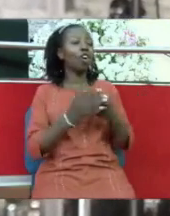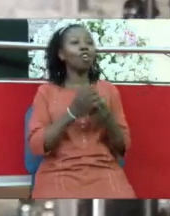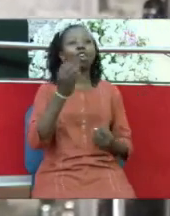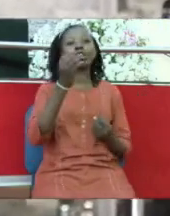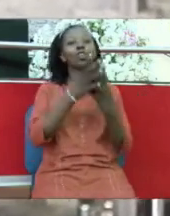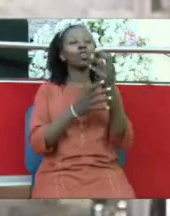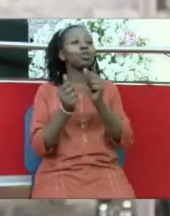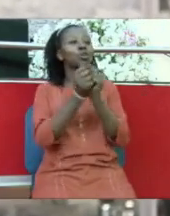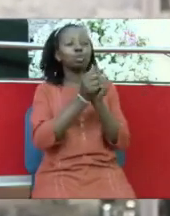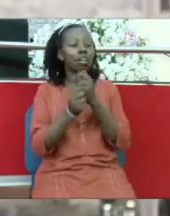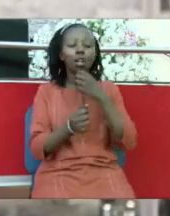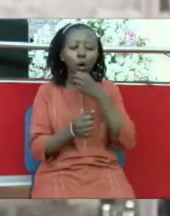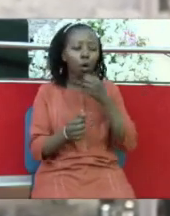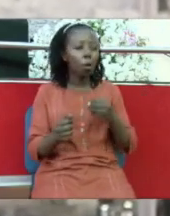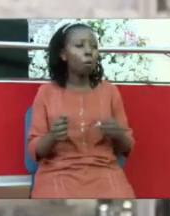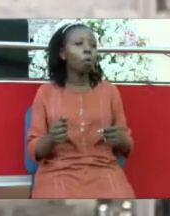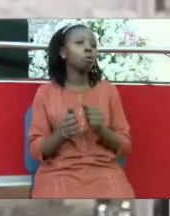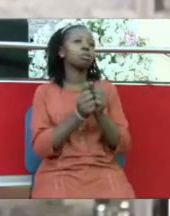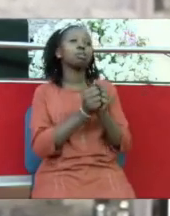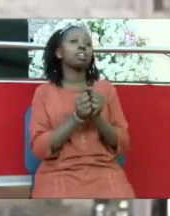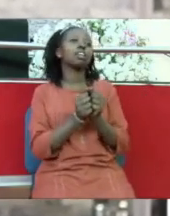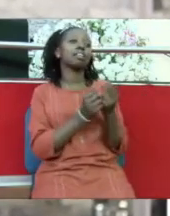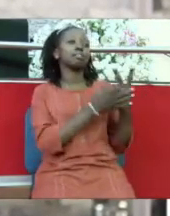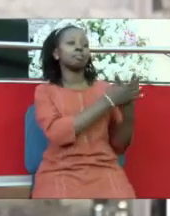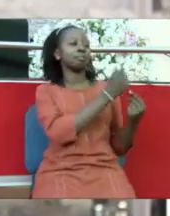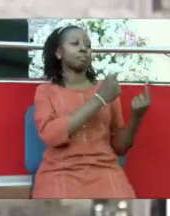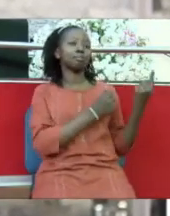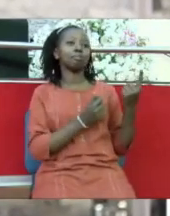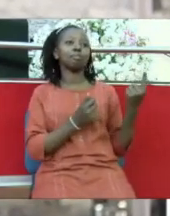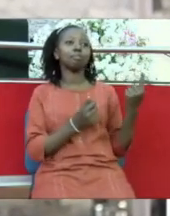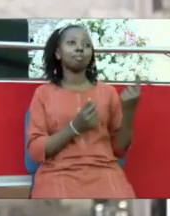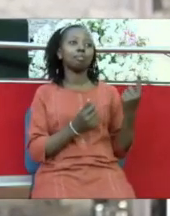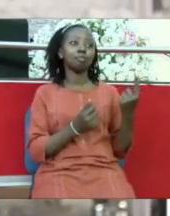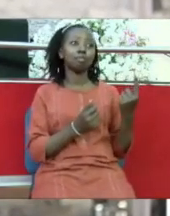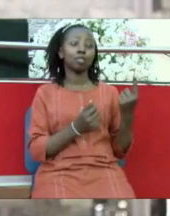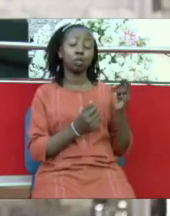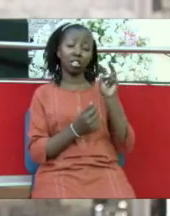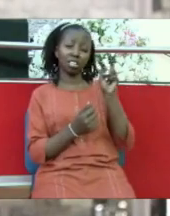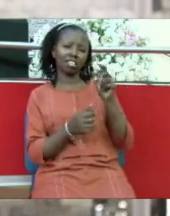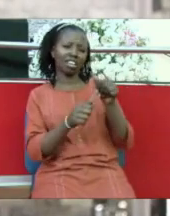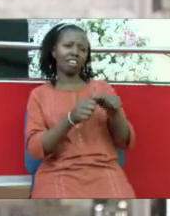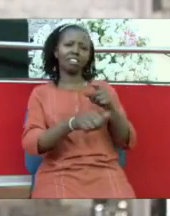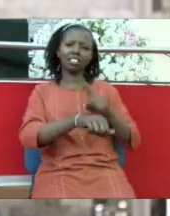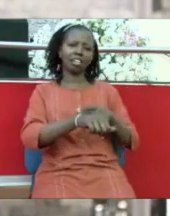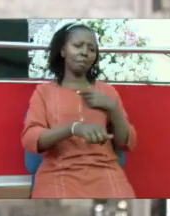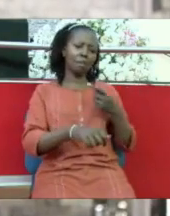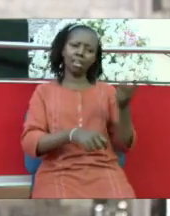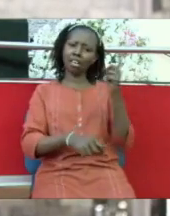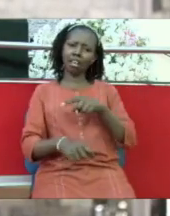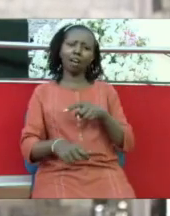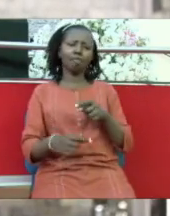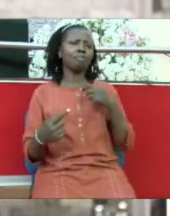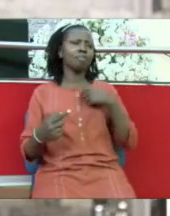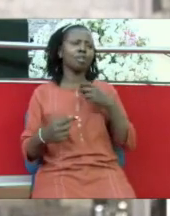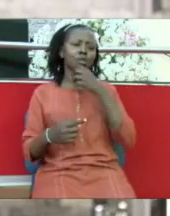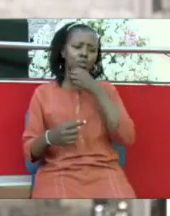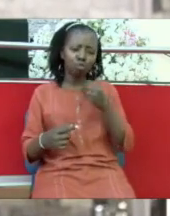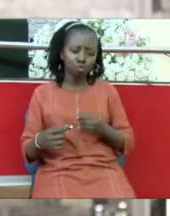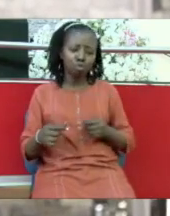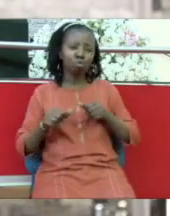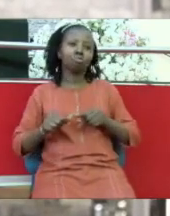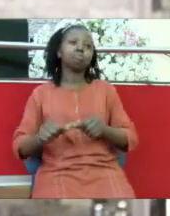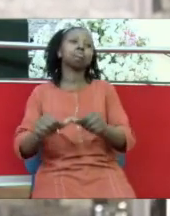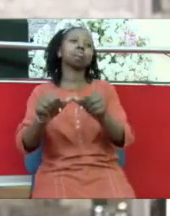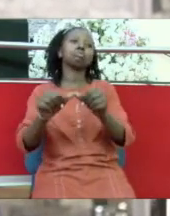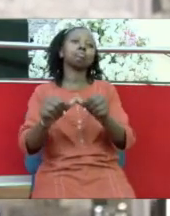growing old. Jinsi unavyozidi kuzeka hata nami nazidi kuzeka. You notice that every time maybe I come. Na hivyo basi wewe unaliona jambo hilo kila wakati